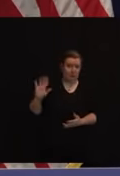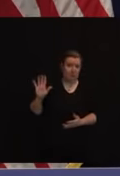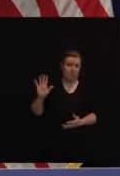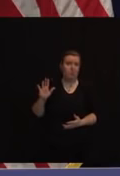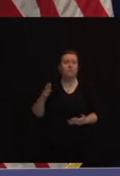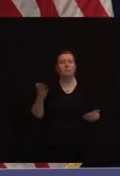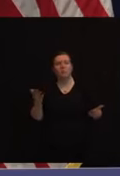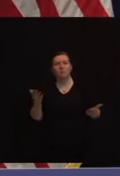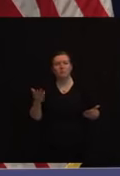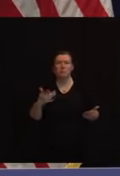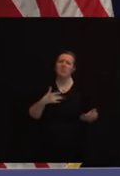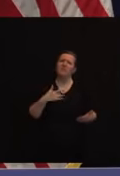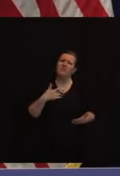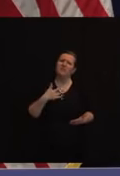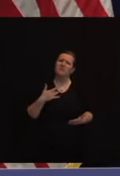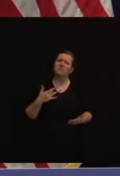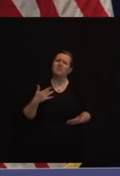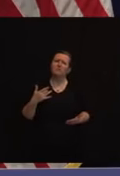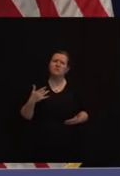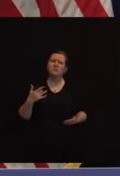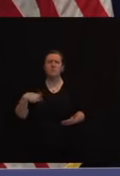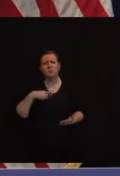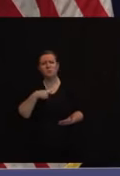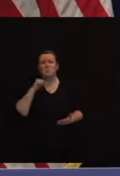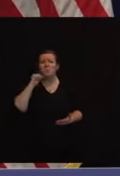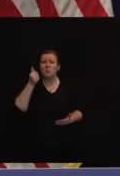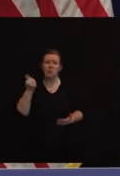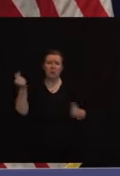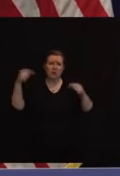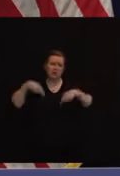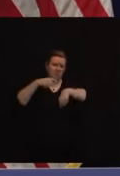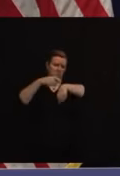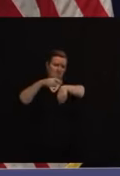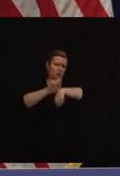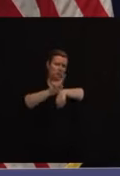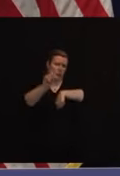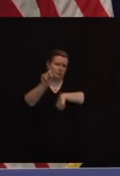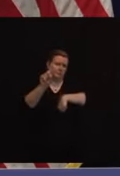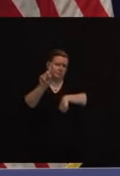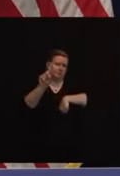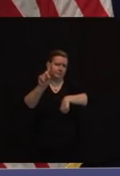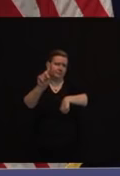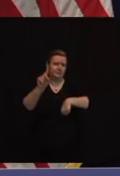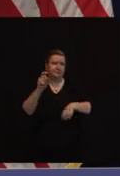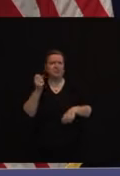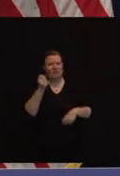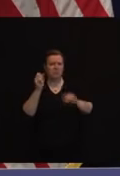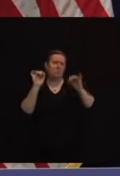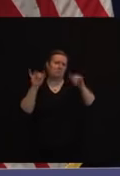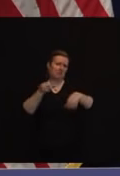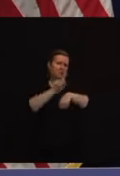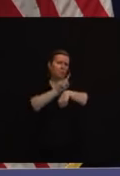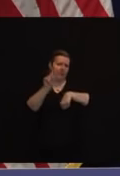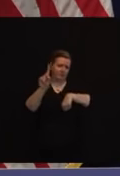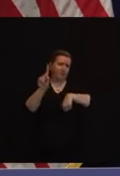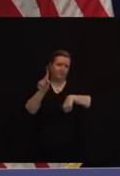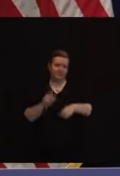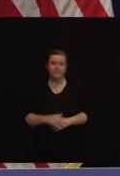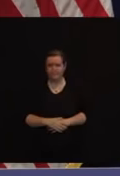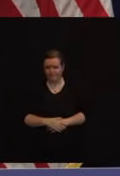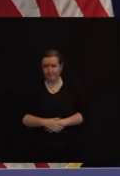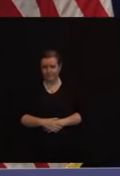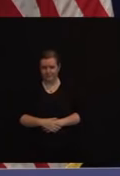be together, unless you hear otherwise, tomorrow at 1 p.m. here and Saturday at 1 p.m. here. And